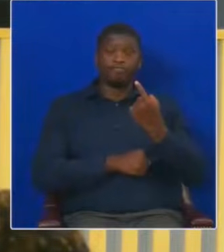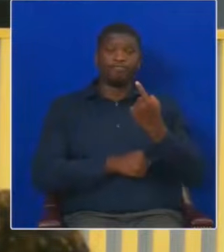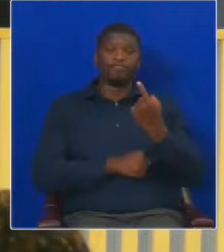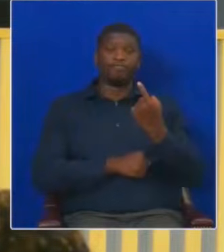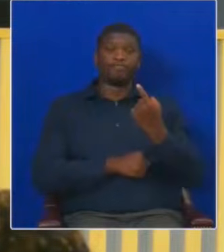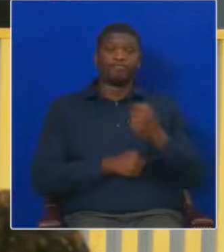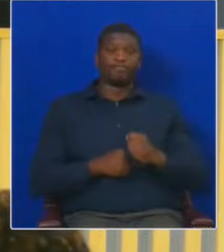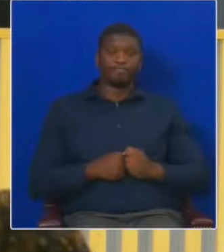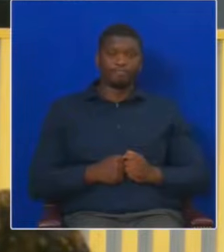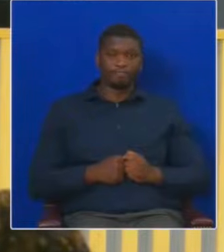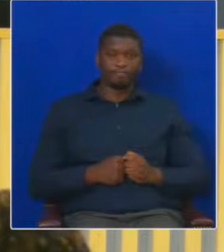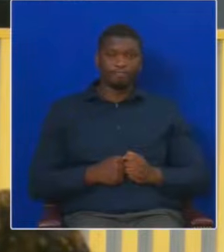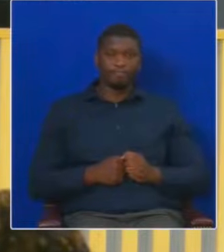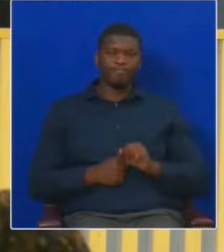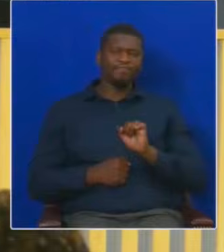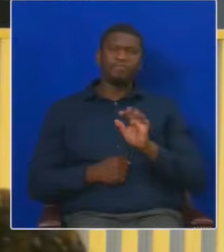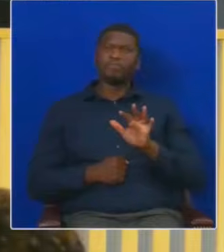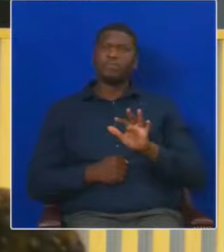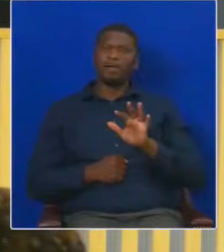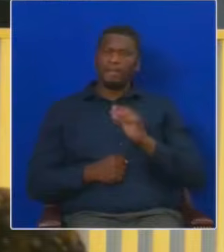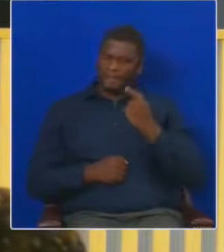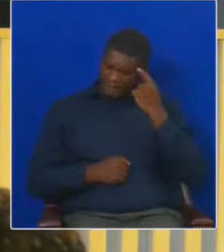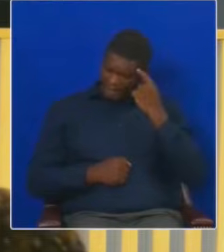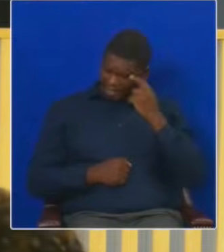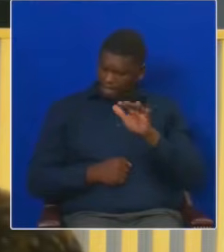I think it was around